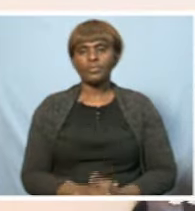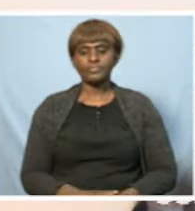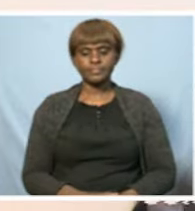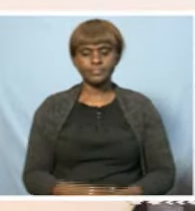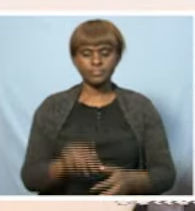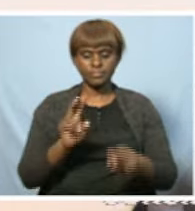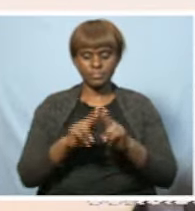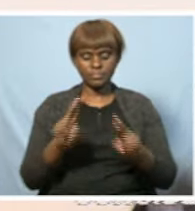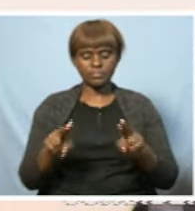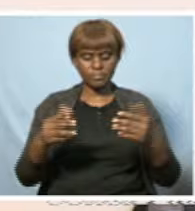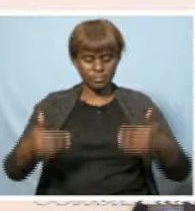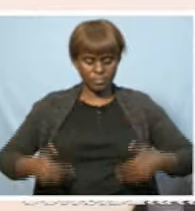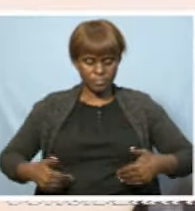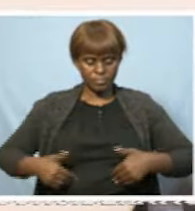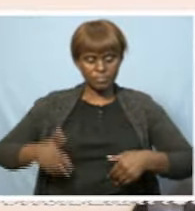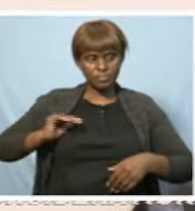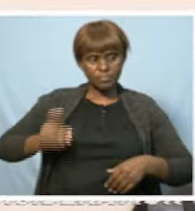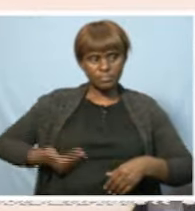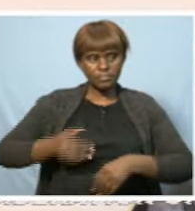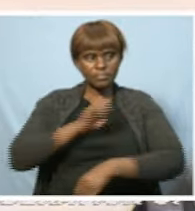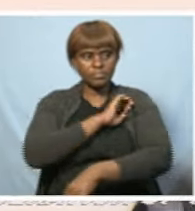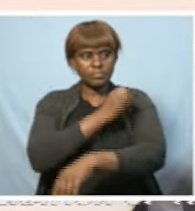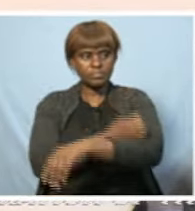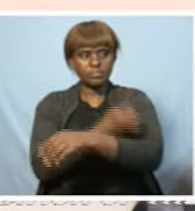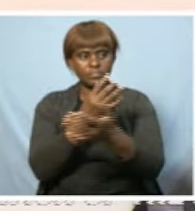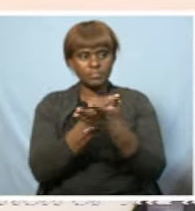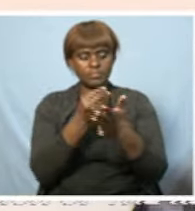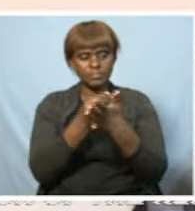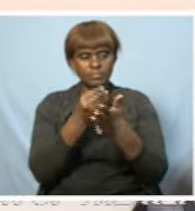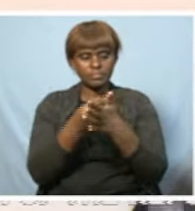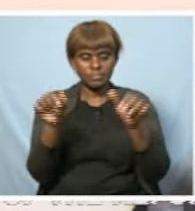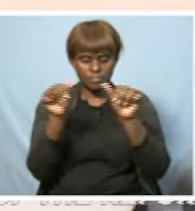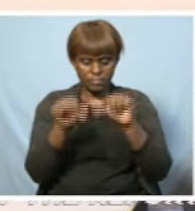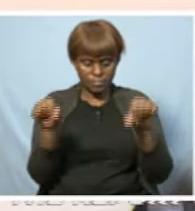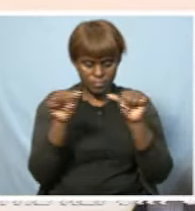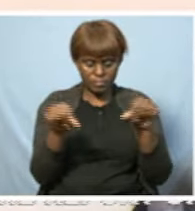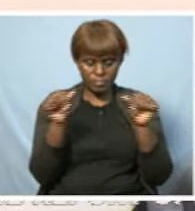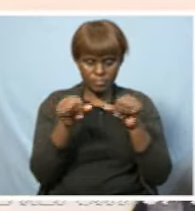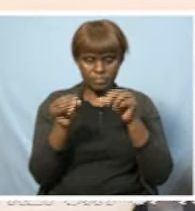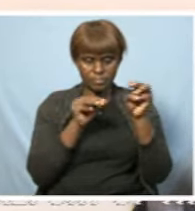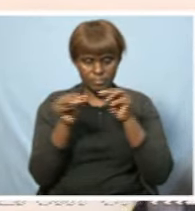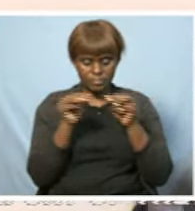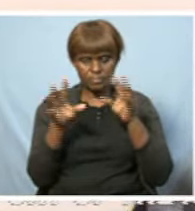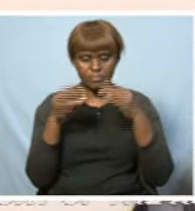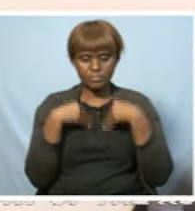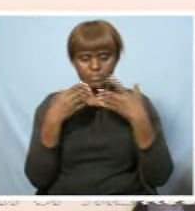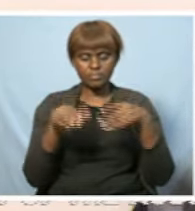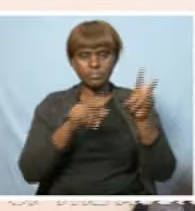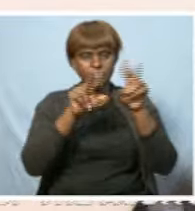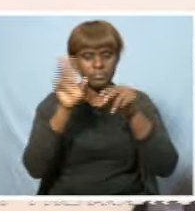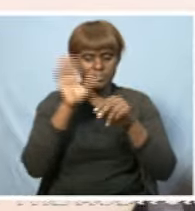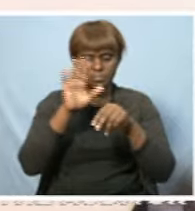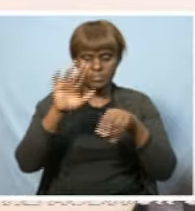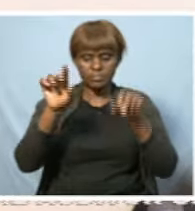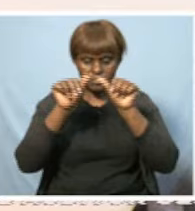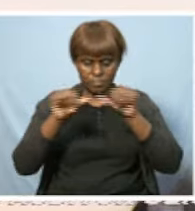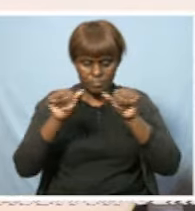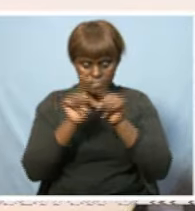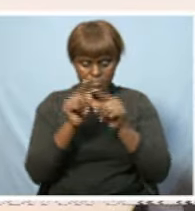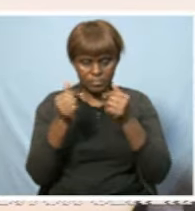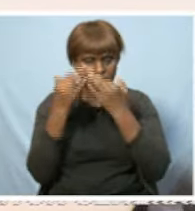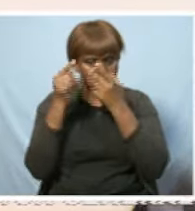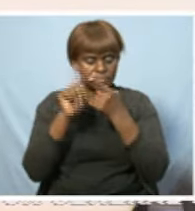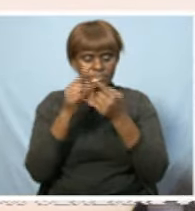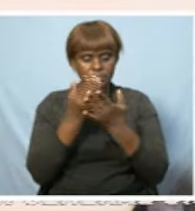Chair, on the Youth, Women and Empowerment Grant Performance Analysis, management acknowledges the observation of the auditor and wishes to submit